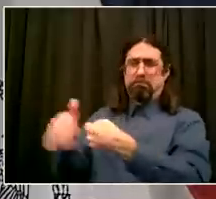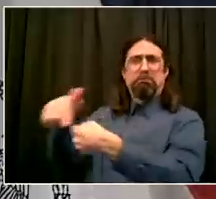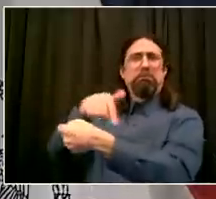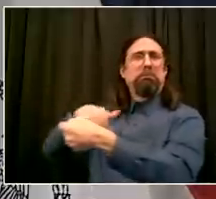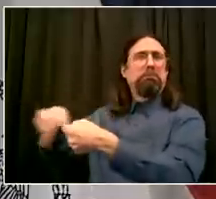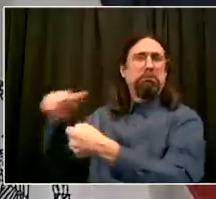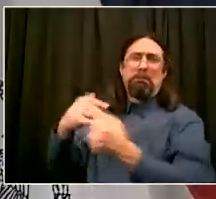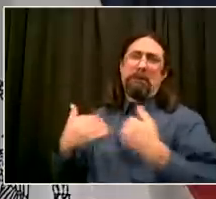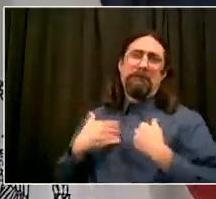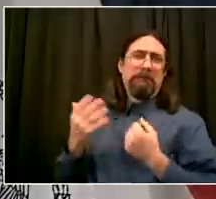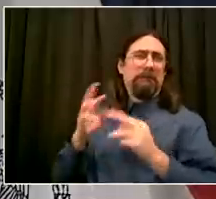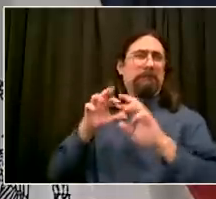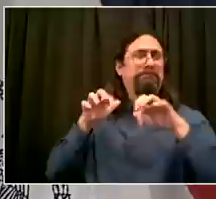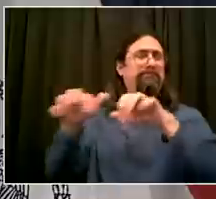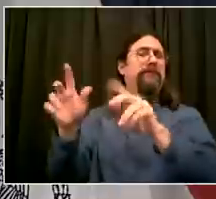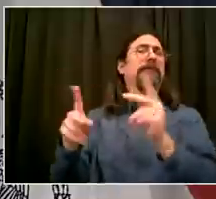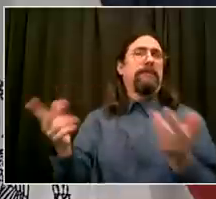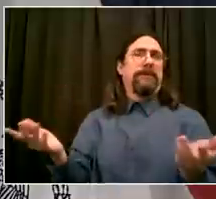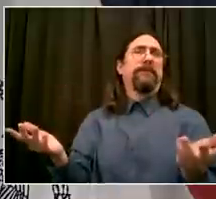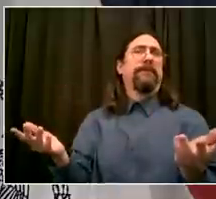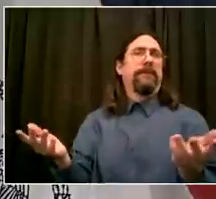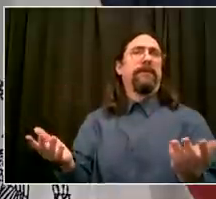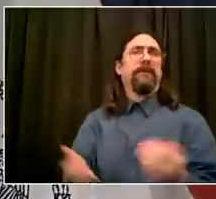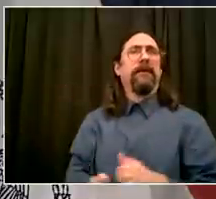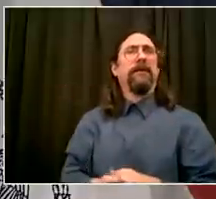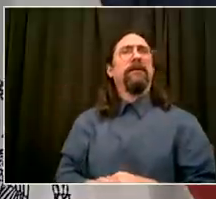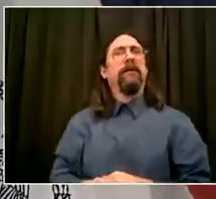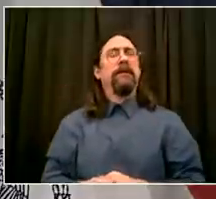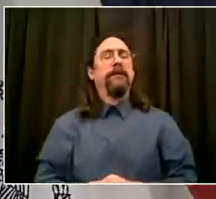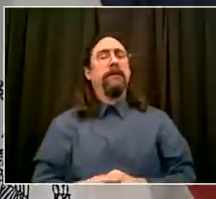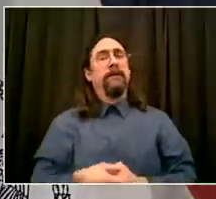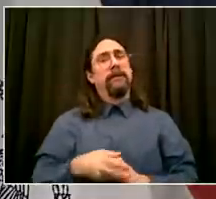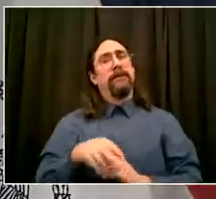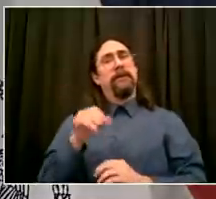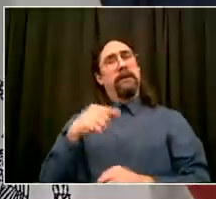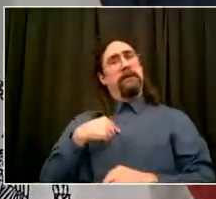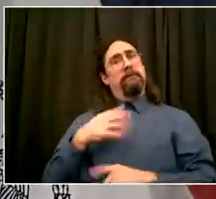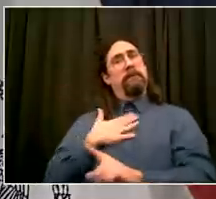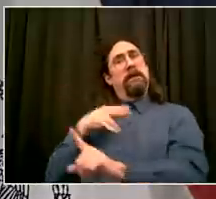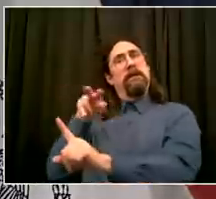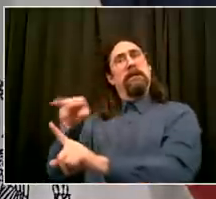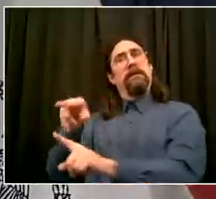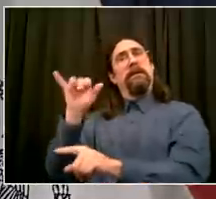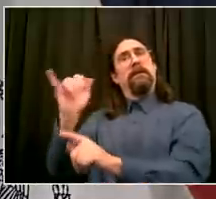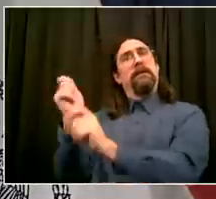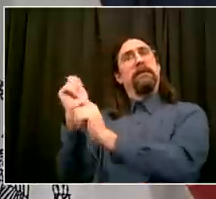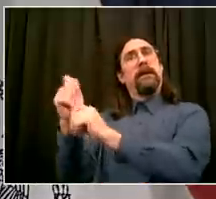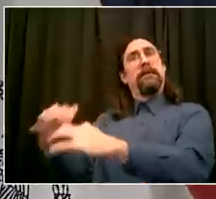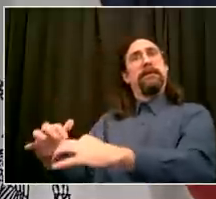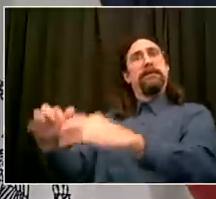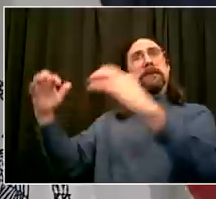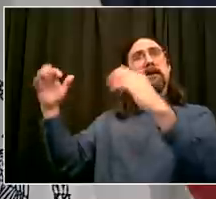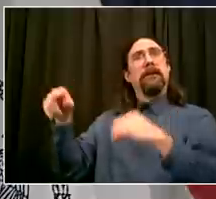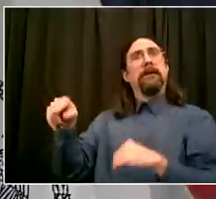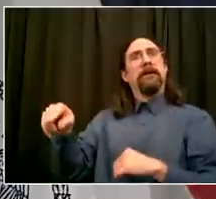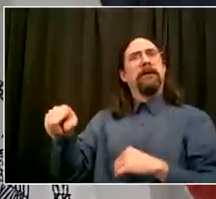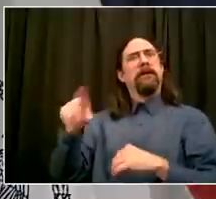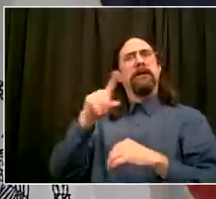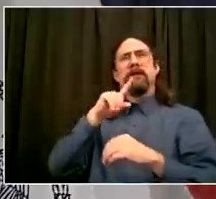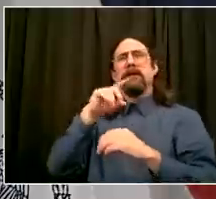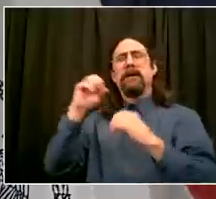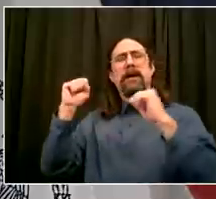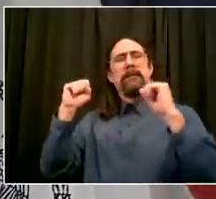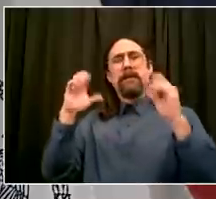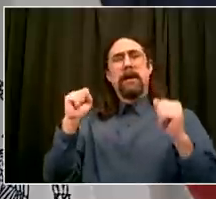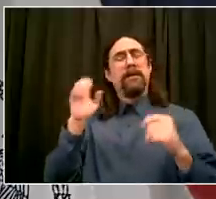amazing because you get the advantage of the mass transit. And yeah, it doesn't run 24/7 for now, but the parking